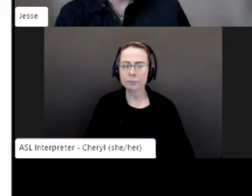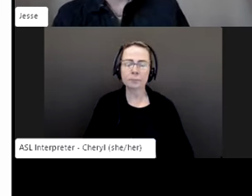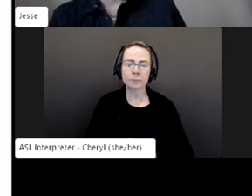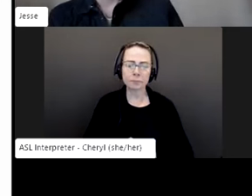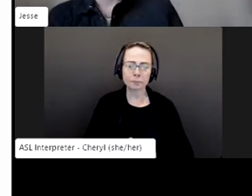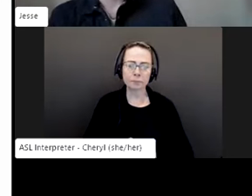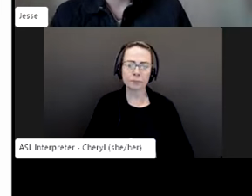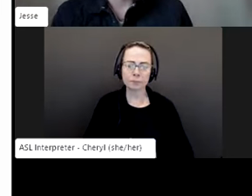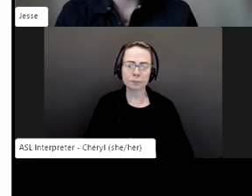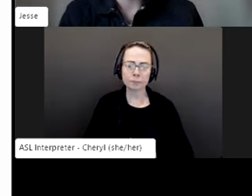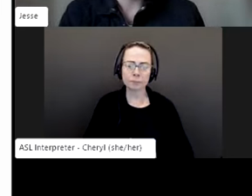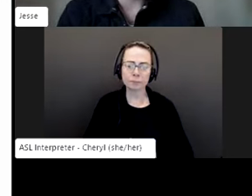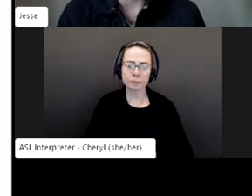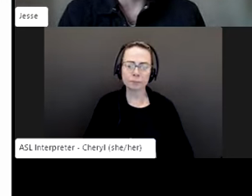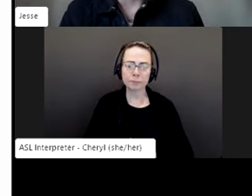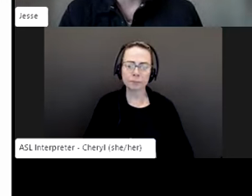structured, there might be fees